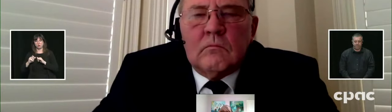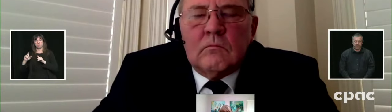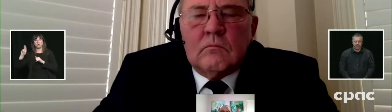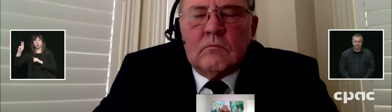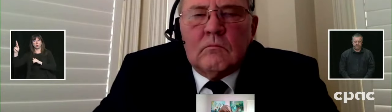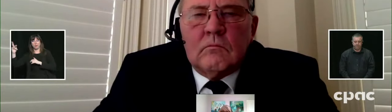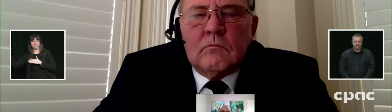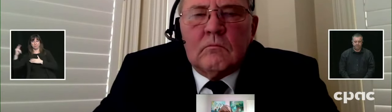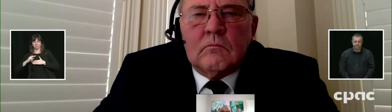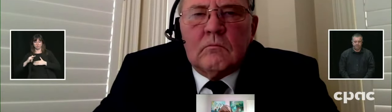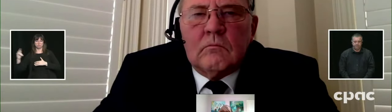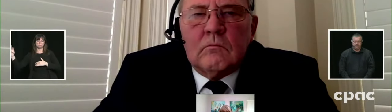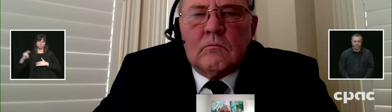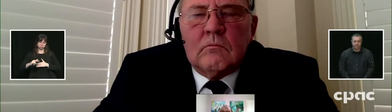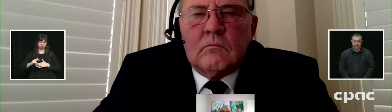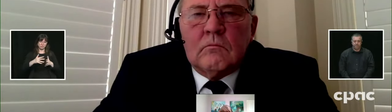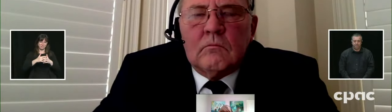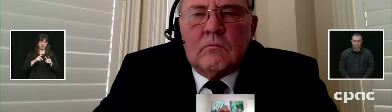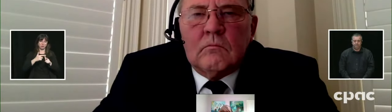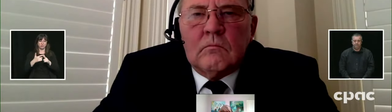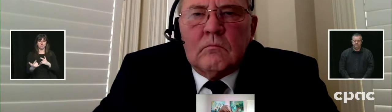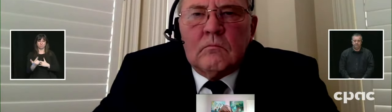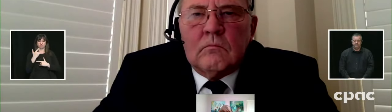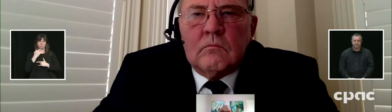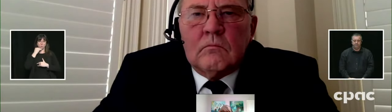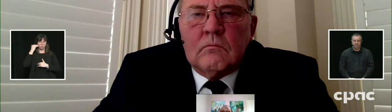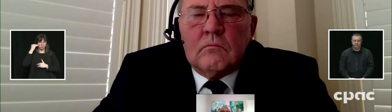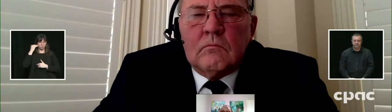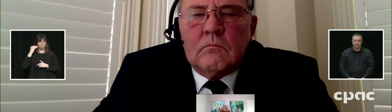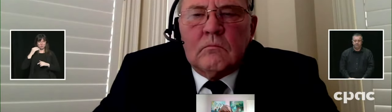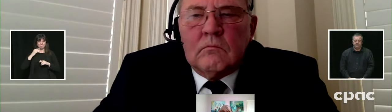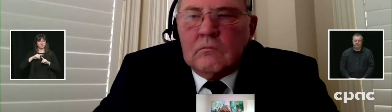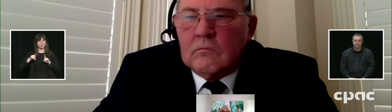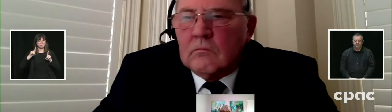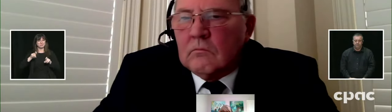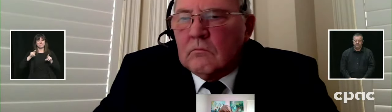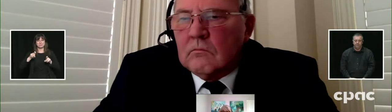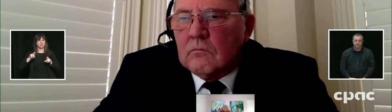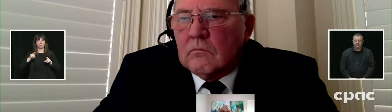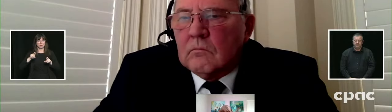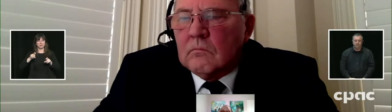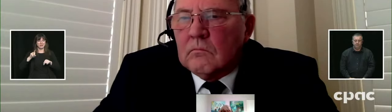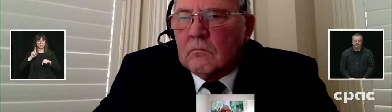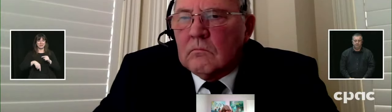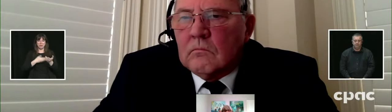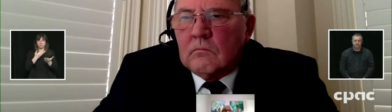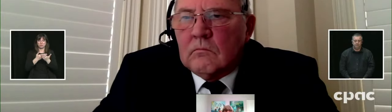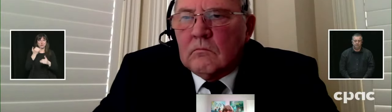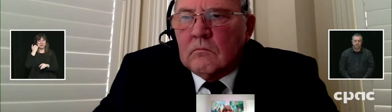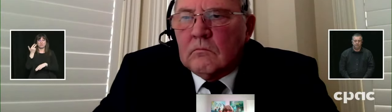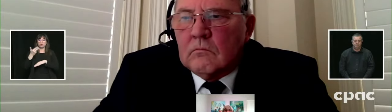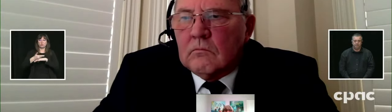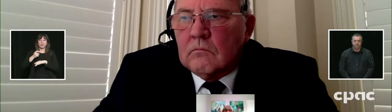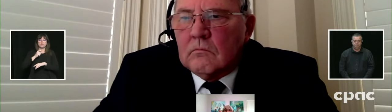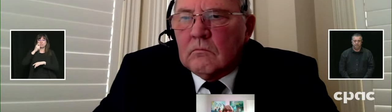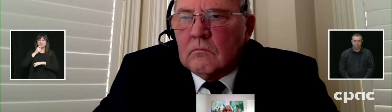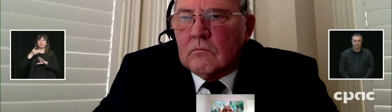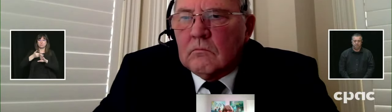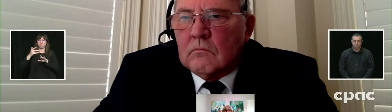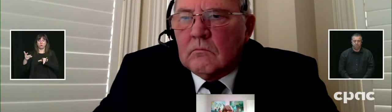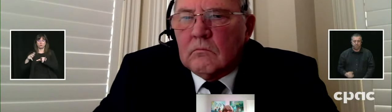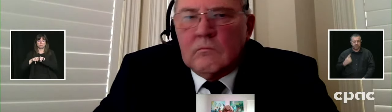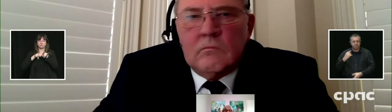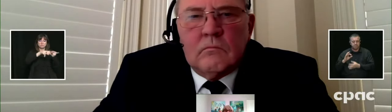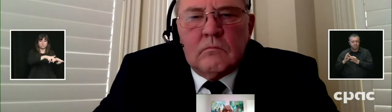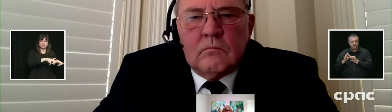Kingdom and came in. And we've been told for months that testing is just a moment in time. So having a test 3 days before you get on a plane doesn't mean that